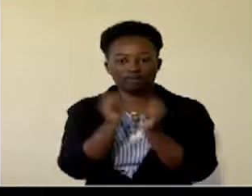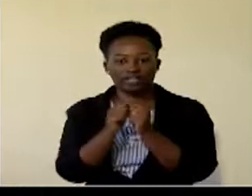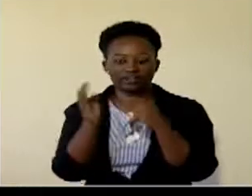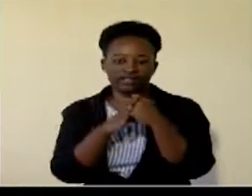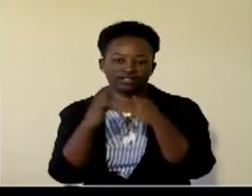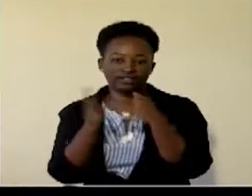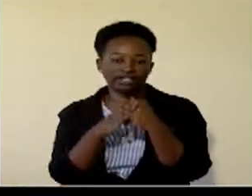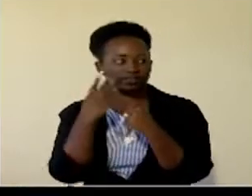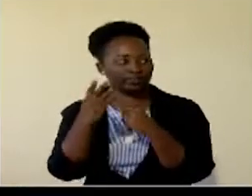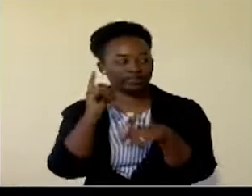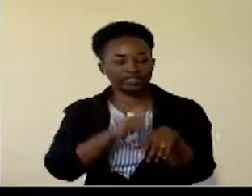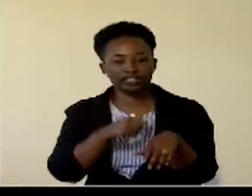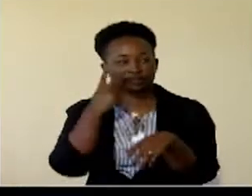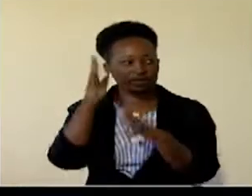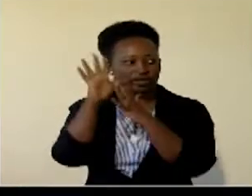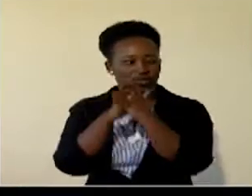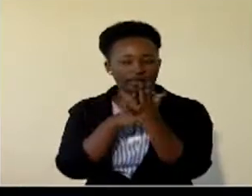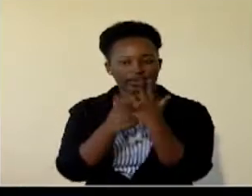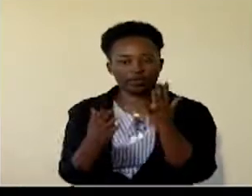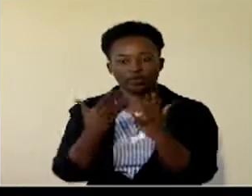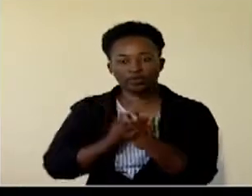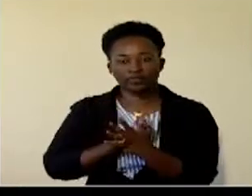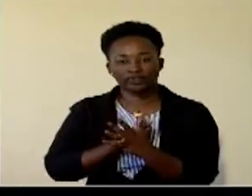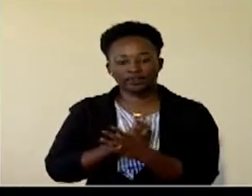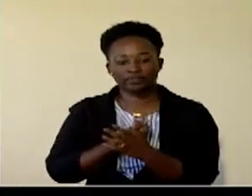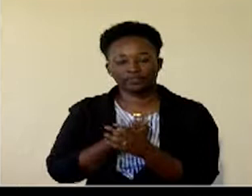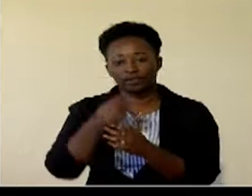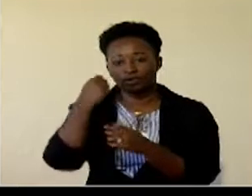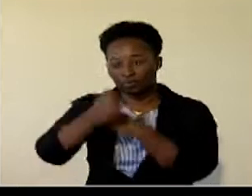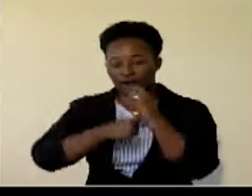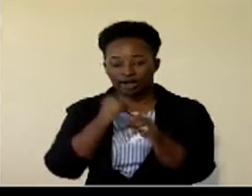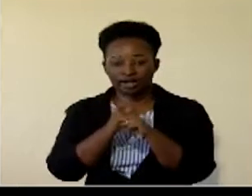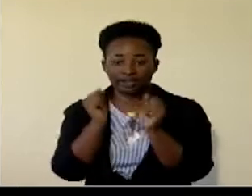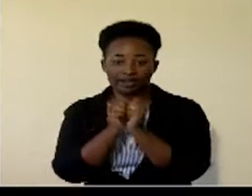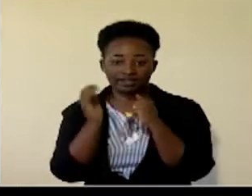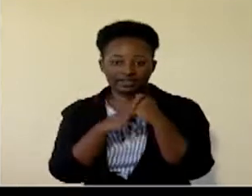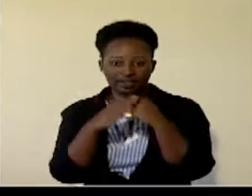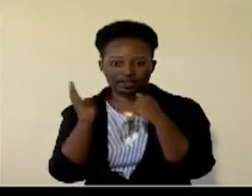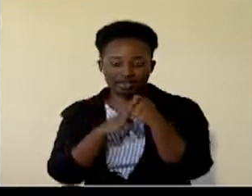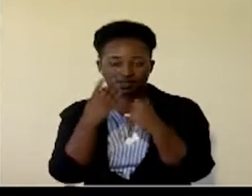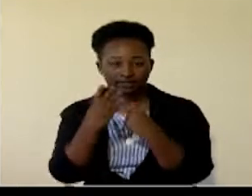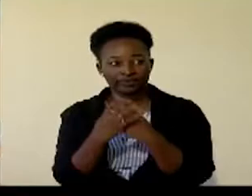1994. When you look at the table, we have for 1994,